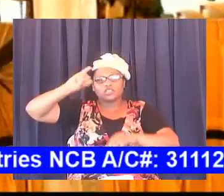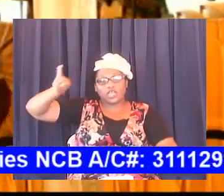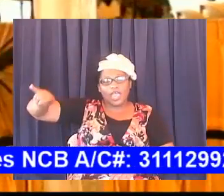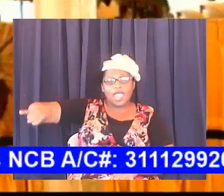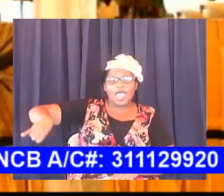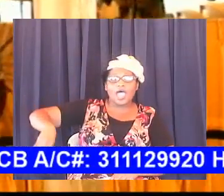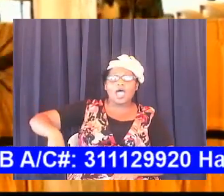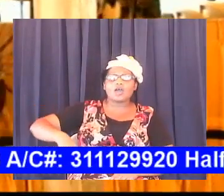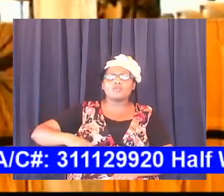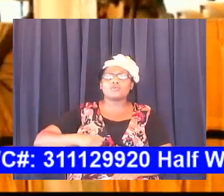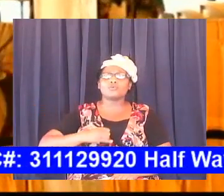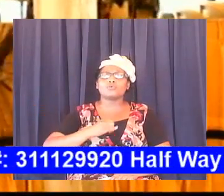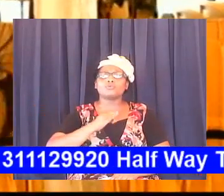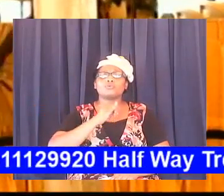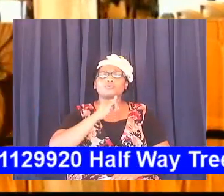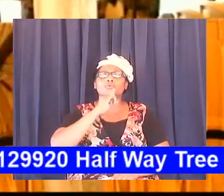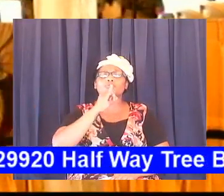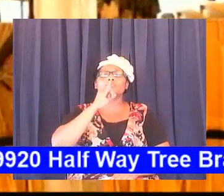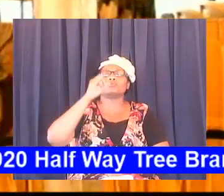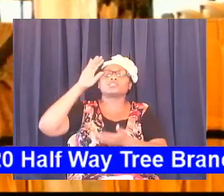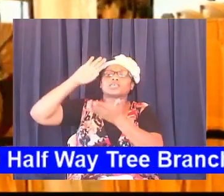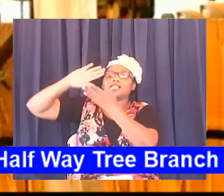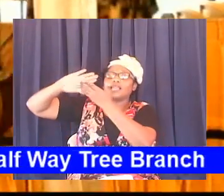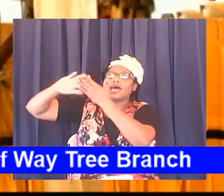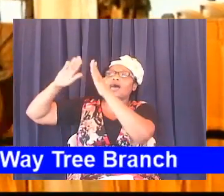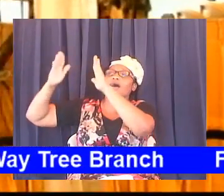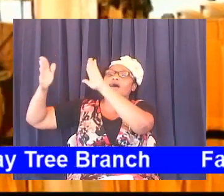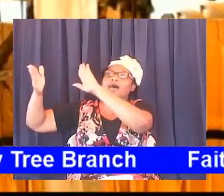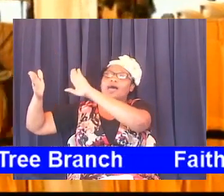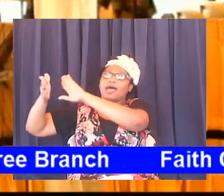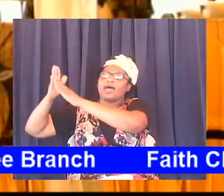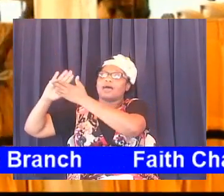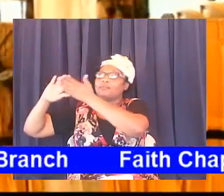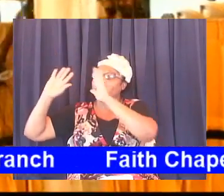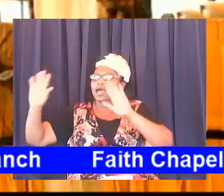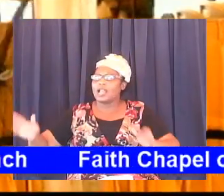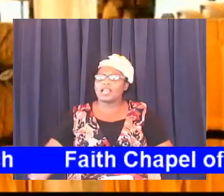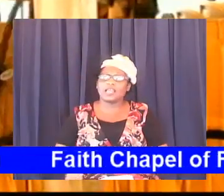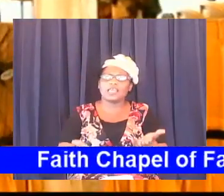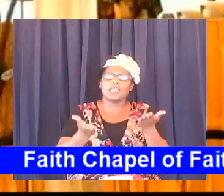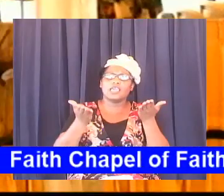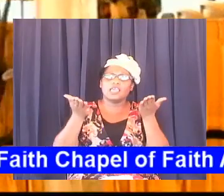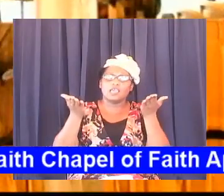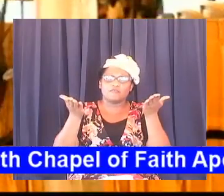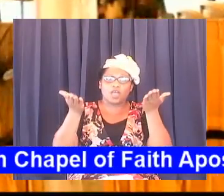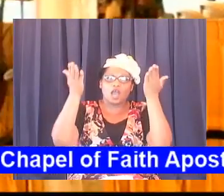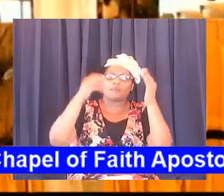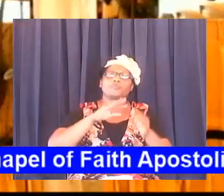Jerusalem,